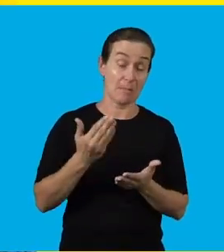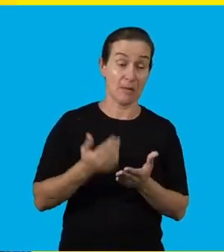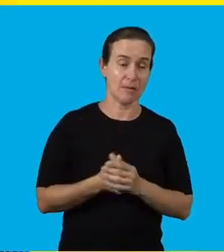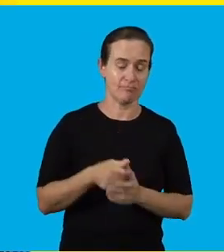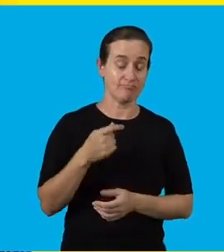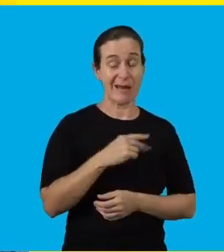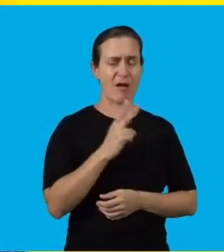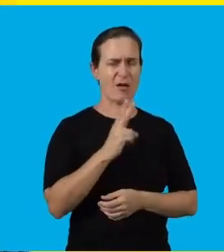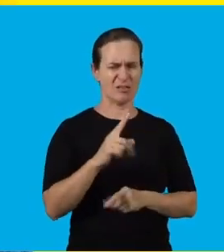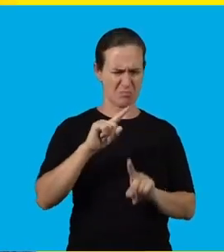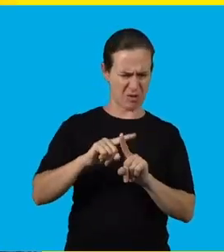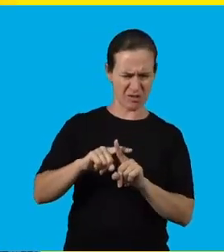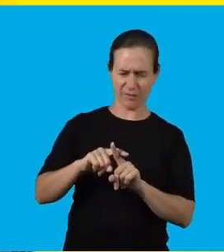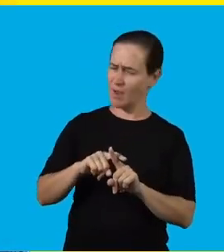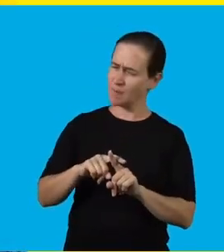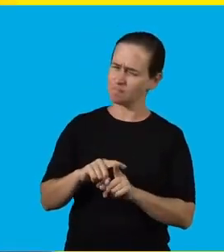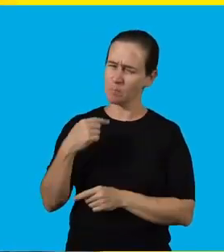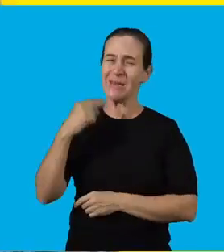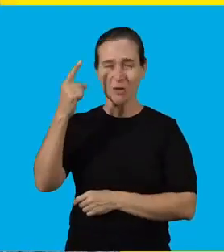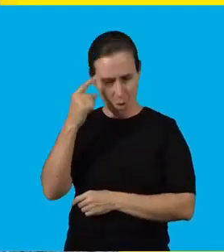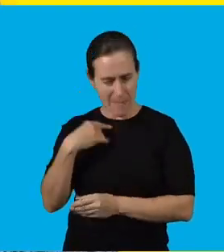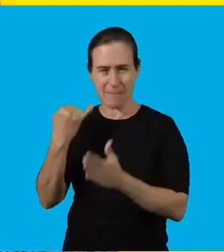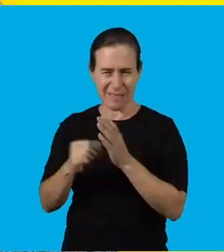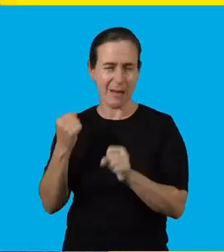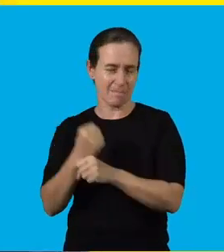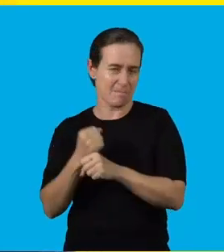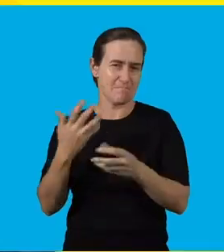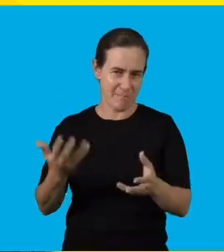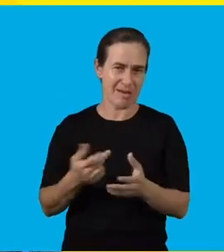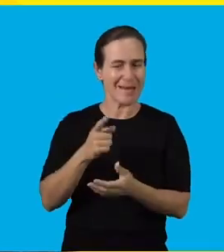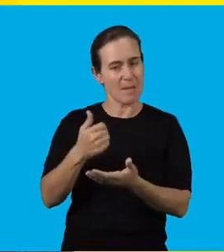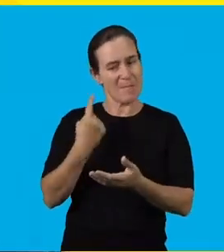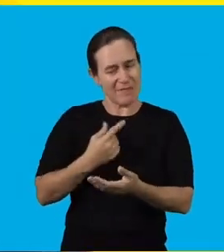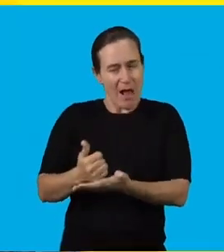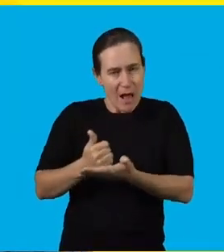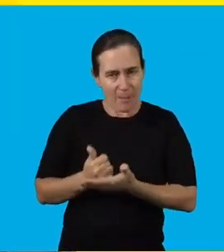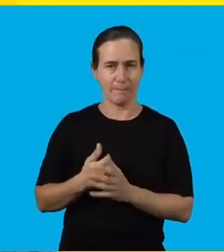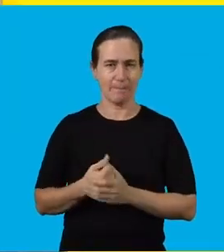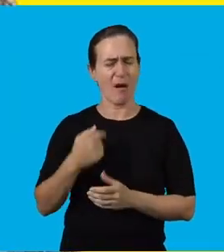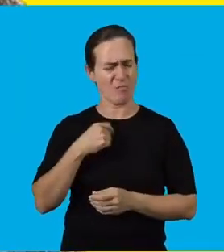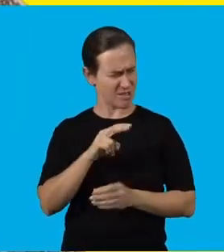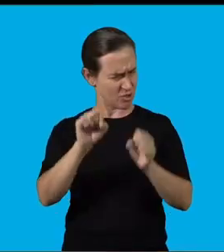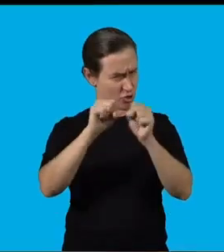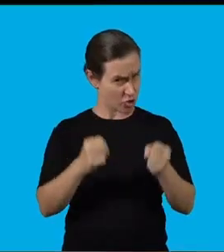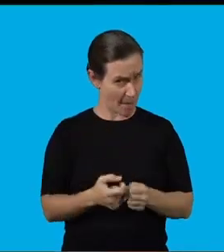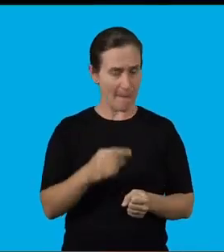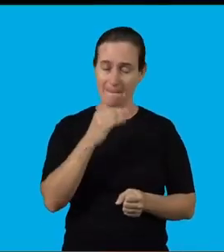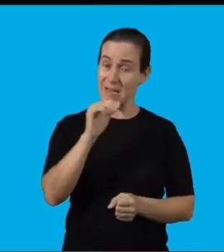that's positive, you need to go back and see if you've made any careless mistakes, because we can see already just from the shape, A